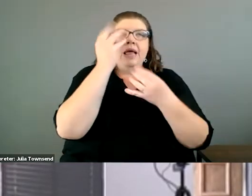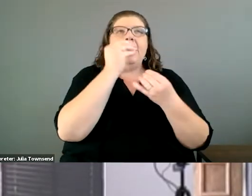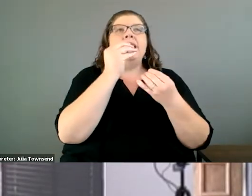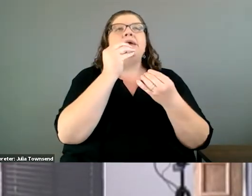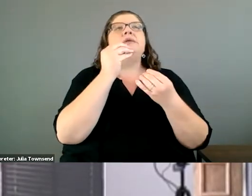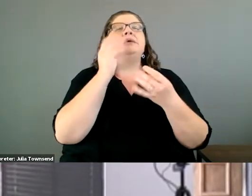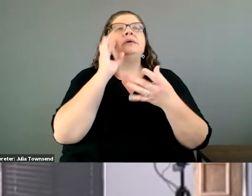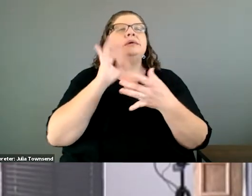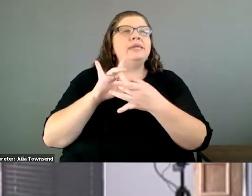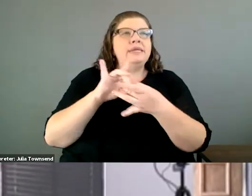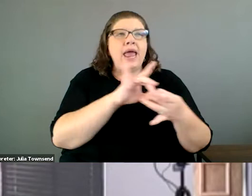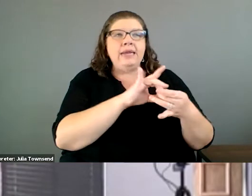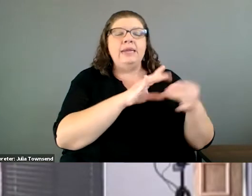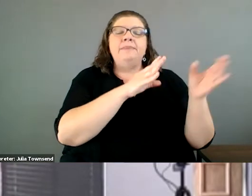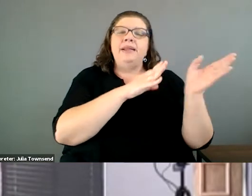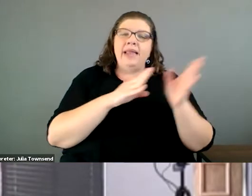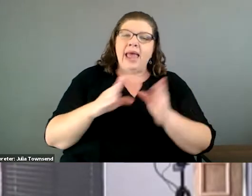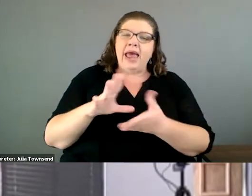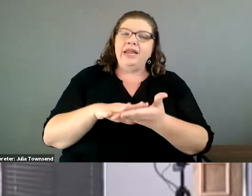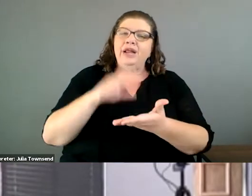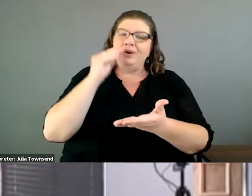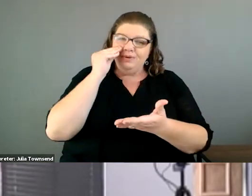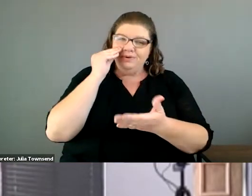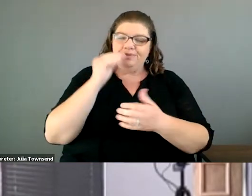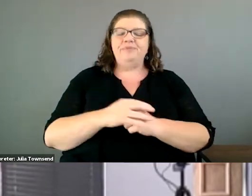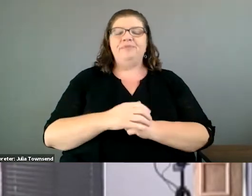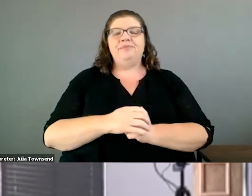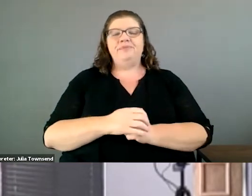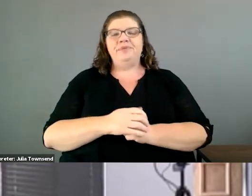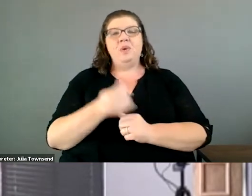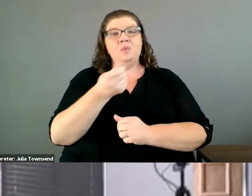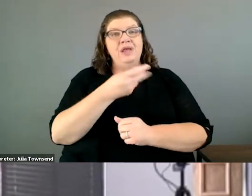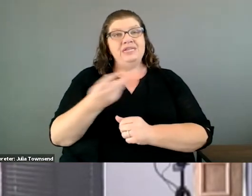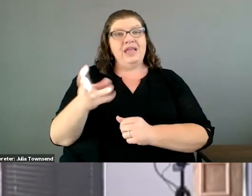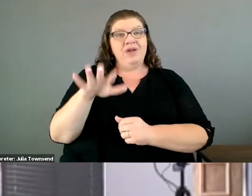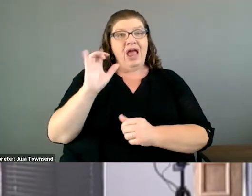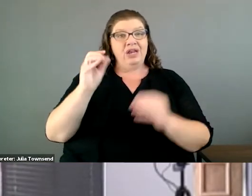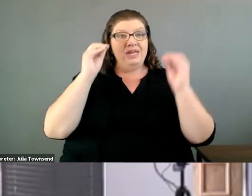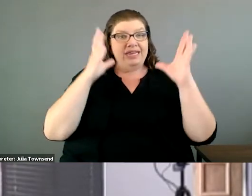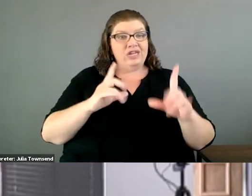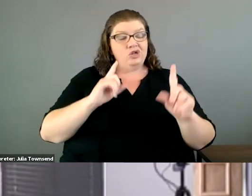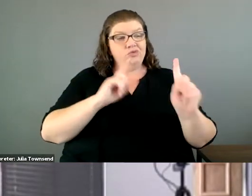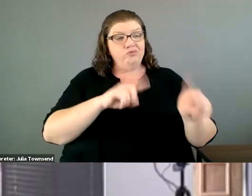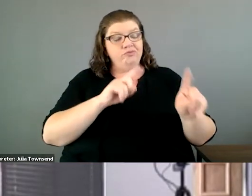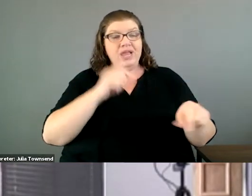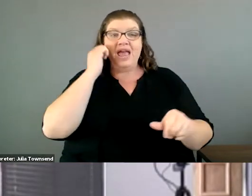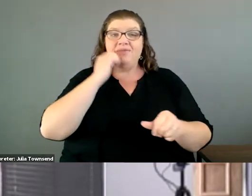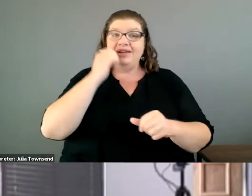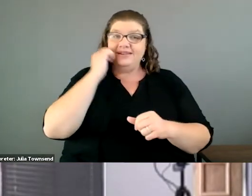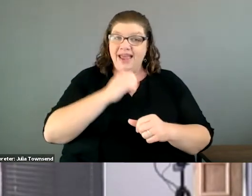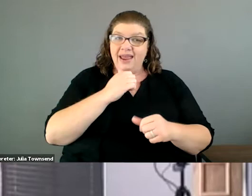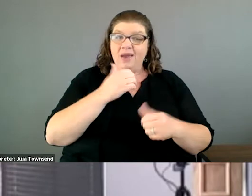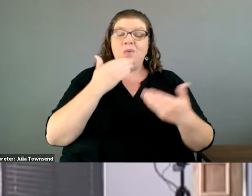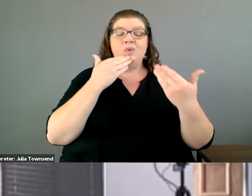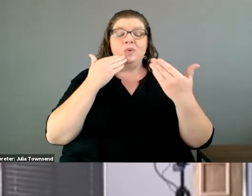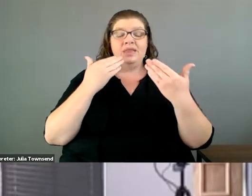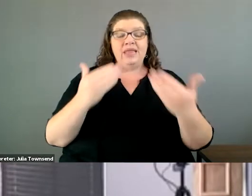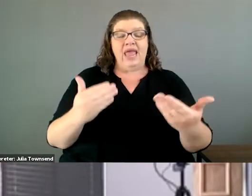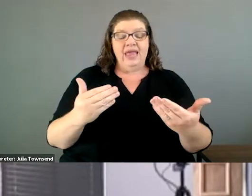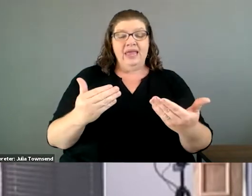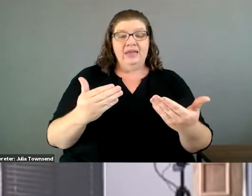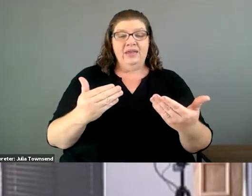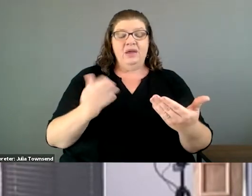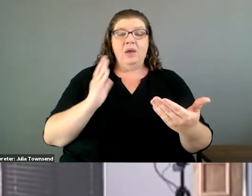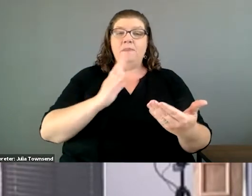to plan, and to learn. We had several hundred educators in attendance each day. I'd like to thank Board